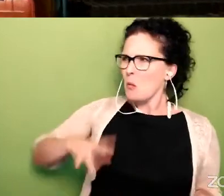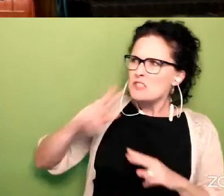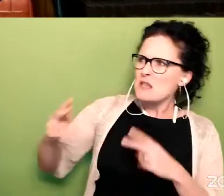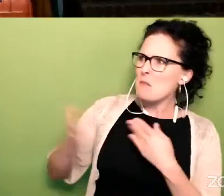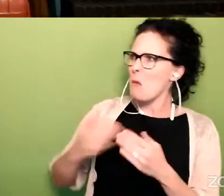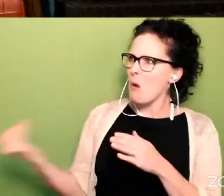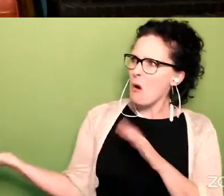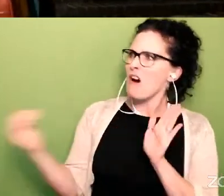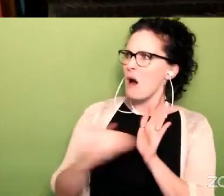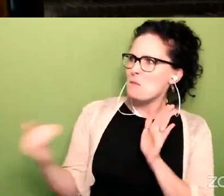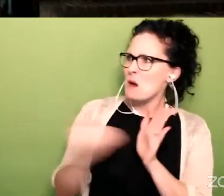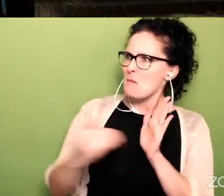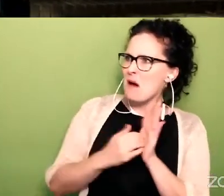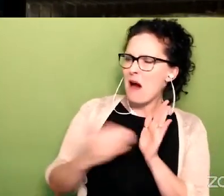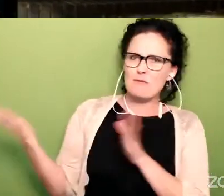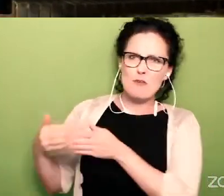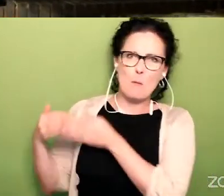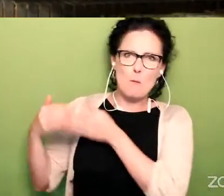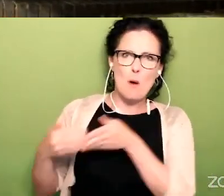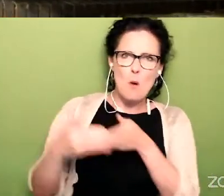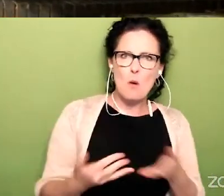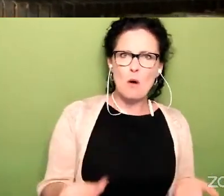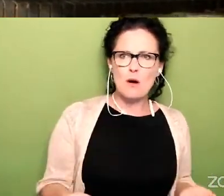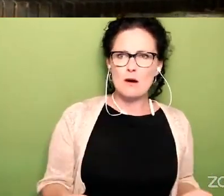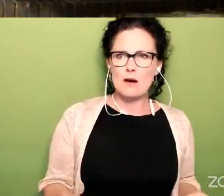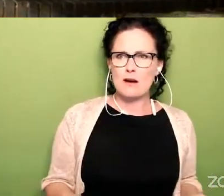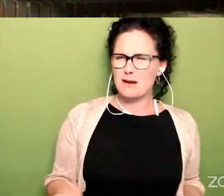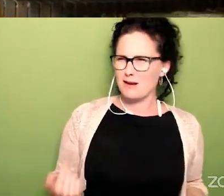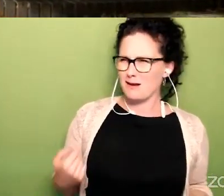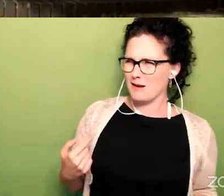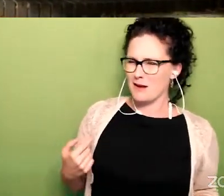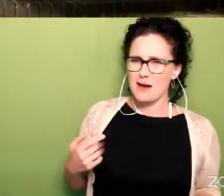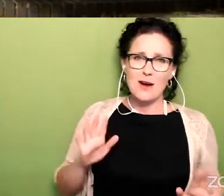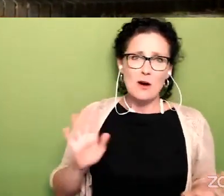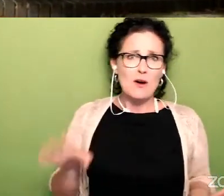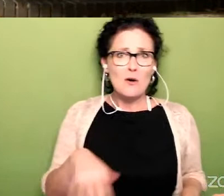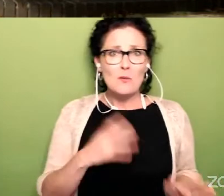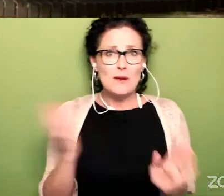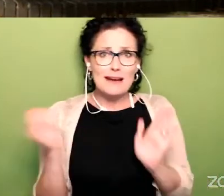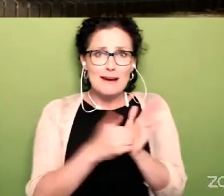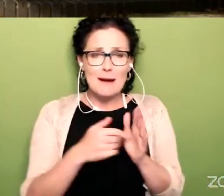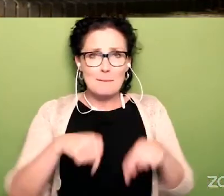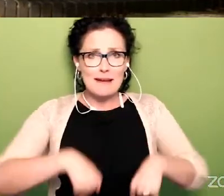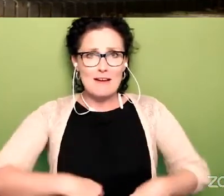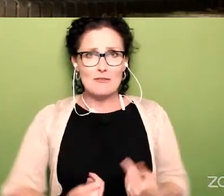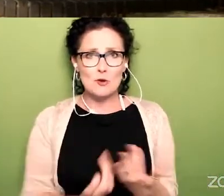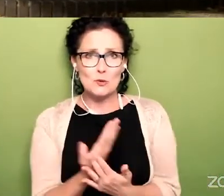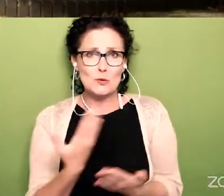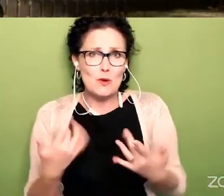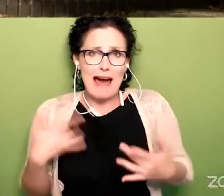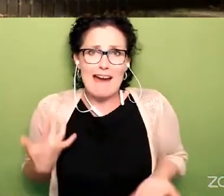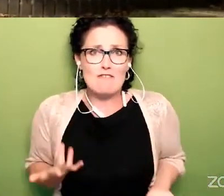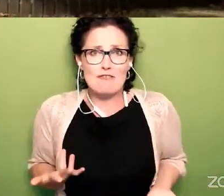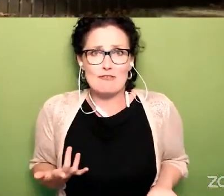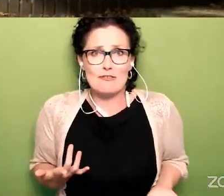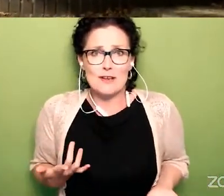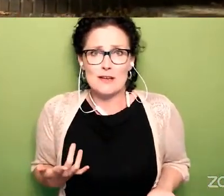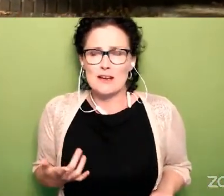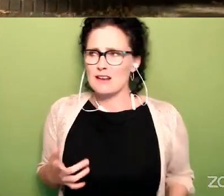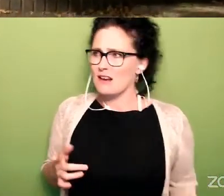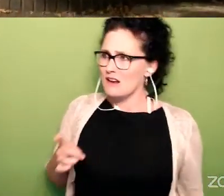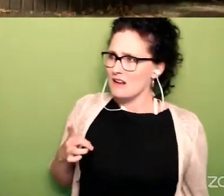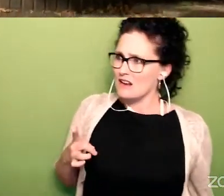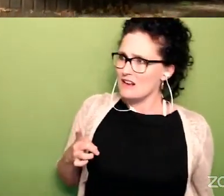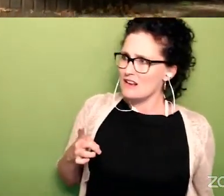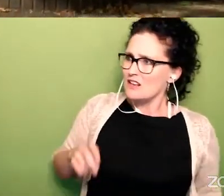us. Sparks, mate, I thought I knew you. The city has gone downhill though, hasn't it? Motor City. More